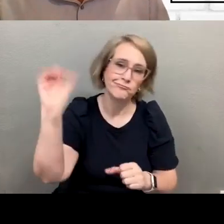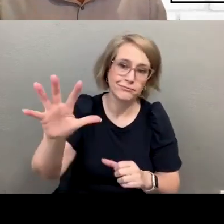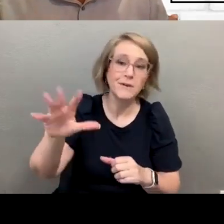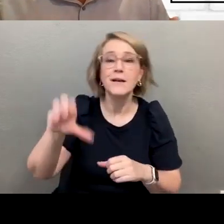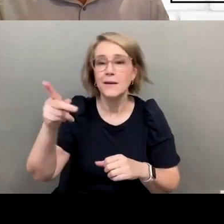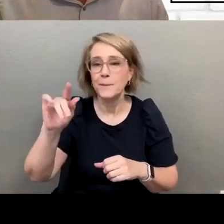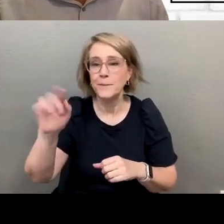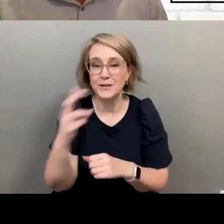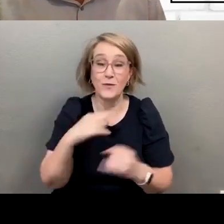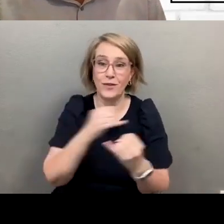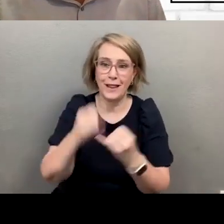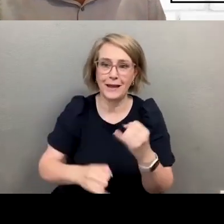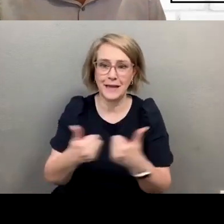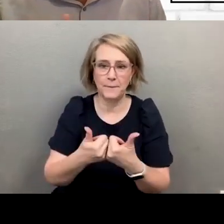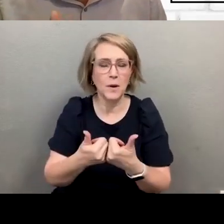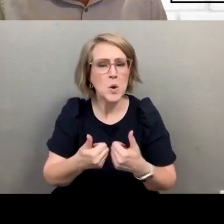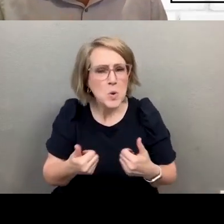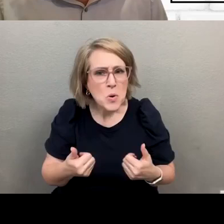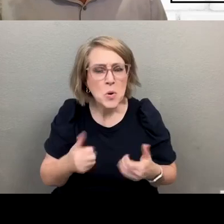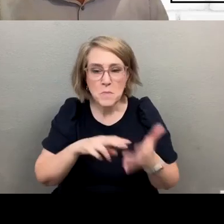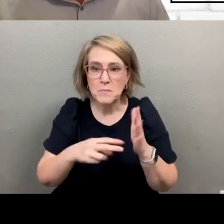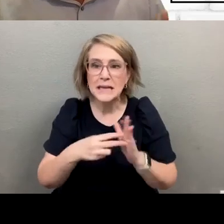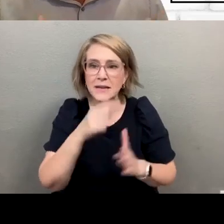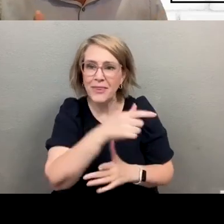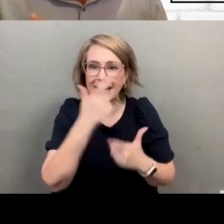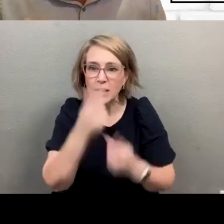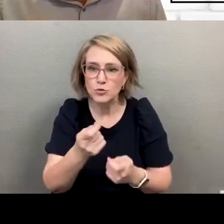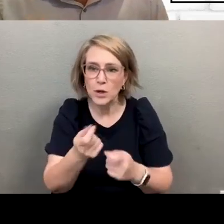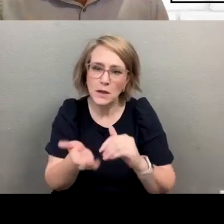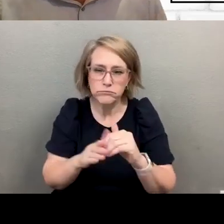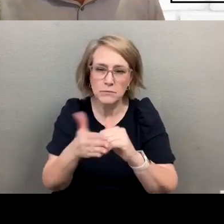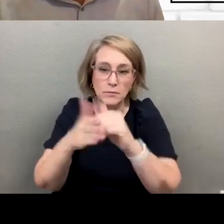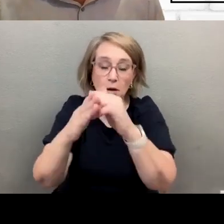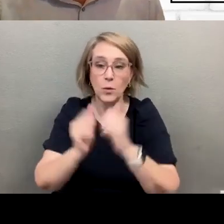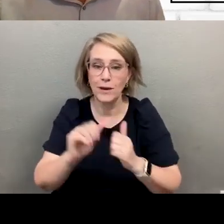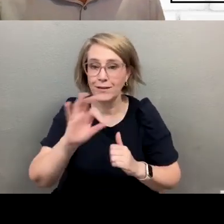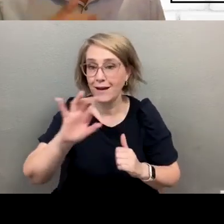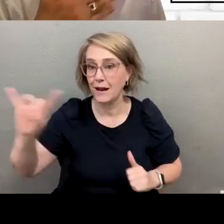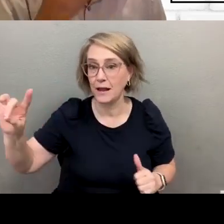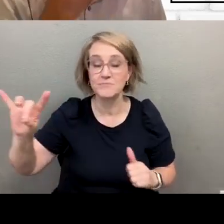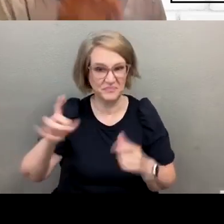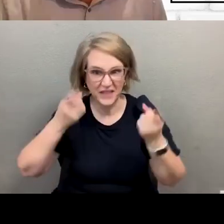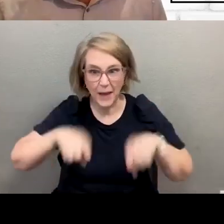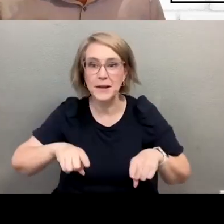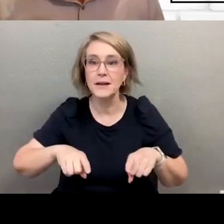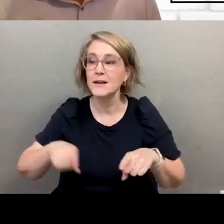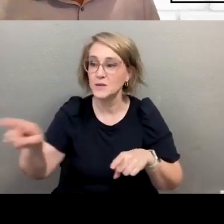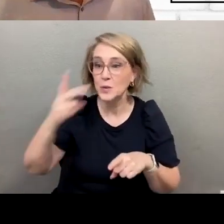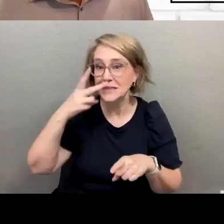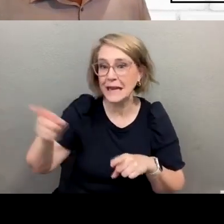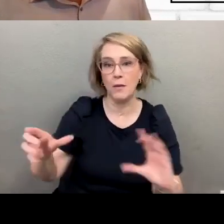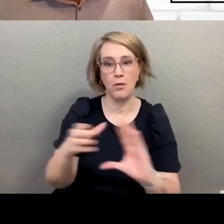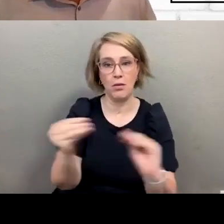uptake in wanting to know more about 988. So here he is in this particular article pitching 988